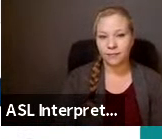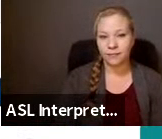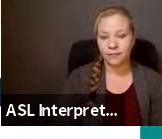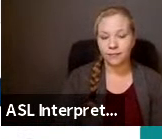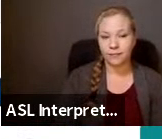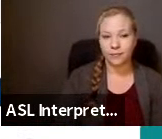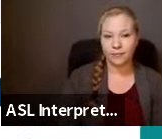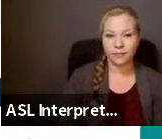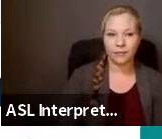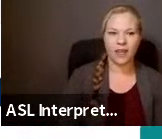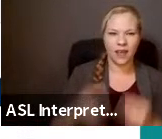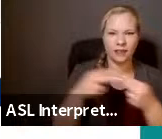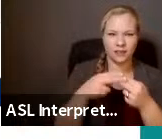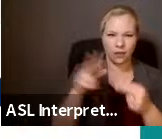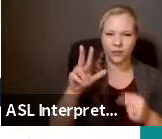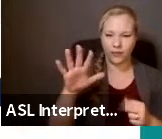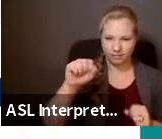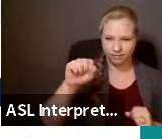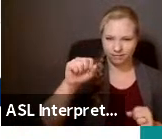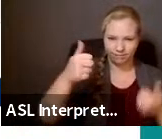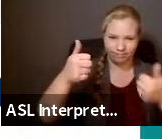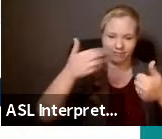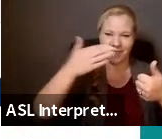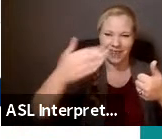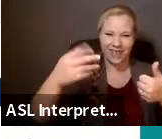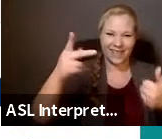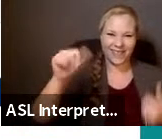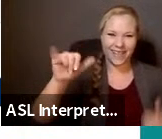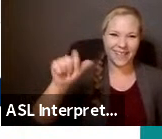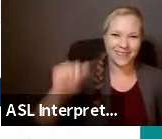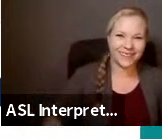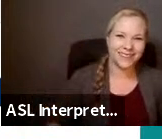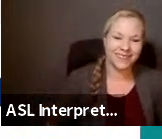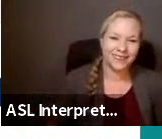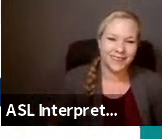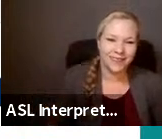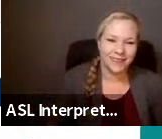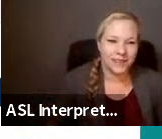I think it's slide 35. Yeah, there you go. Thank you, Kayla. Perfect.